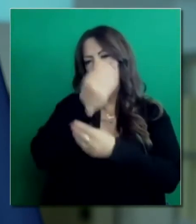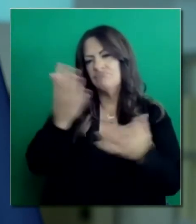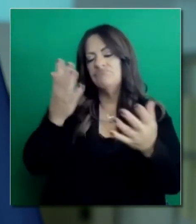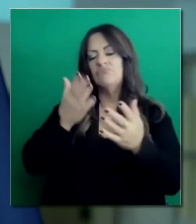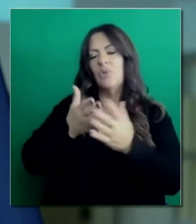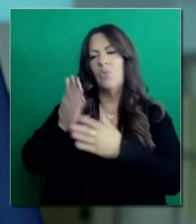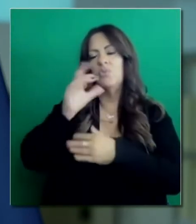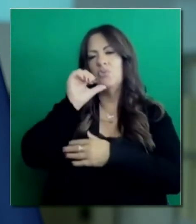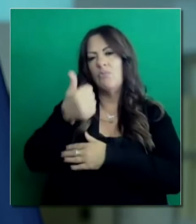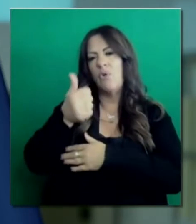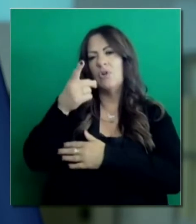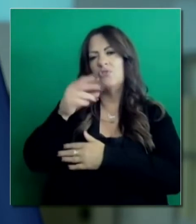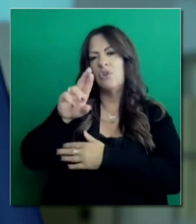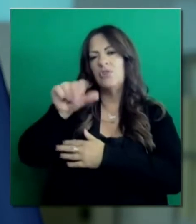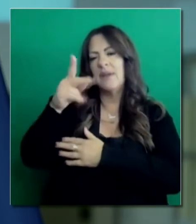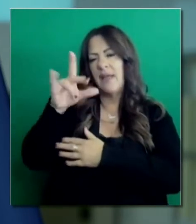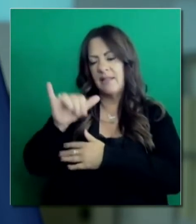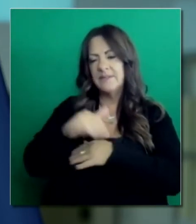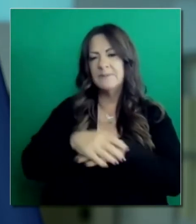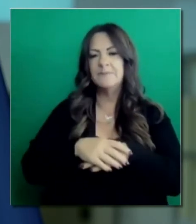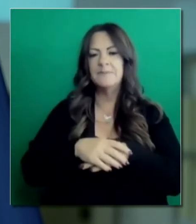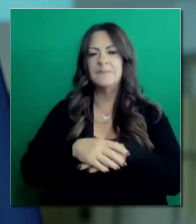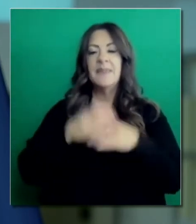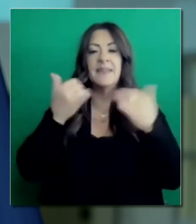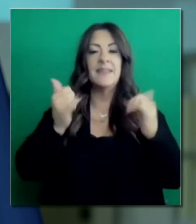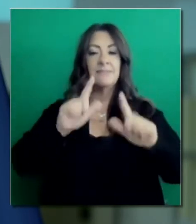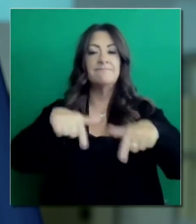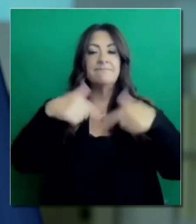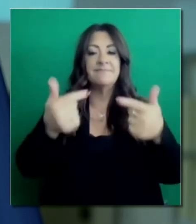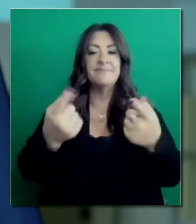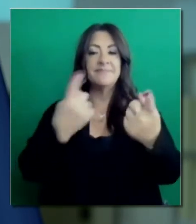the right direction. With that, happy to take any questions.